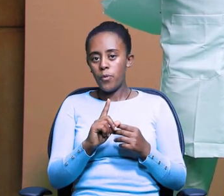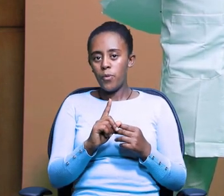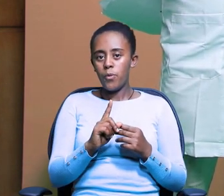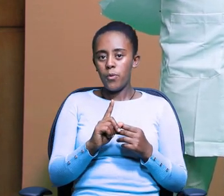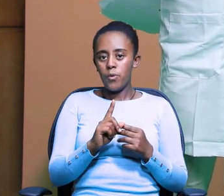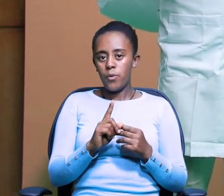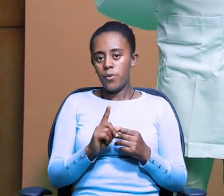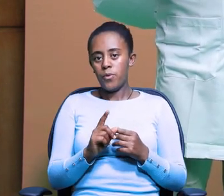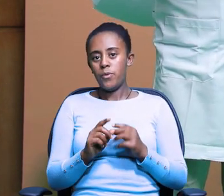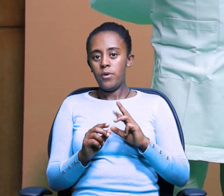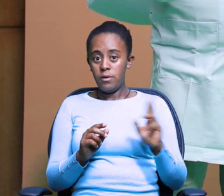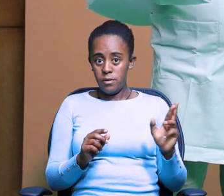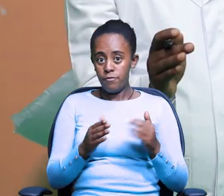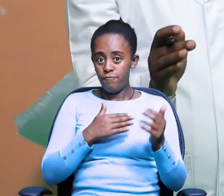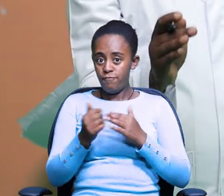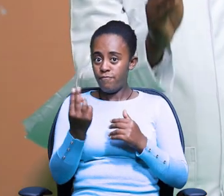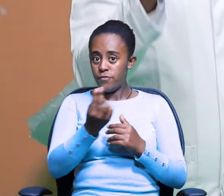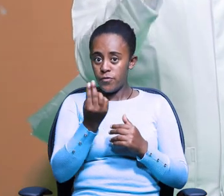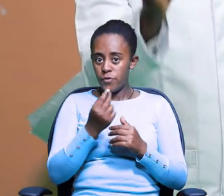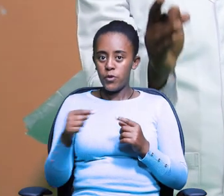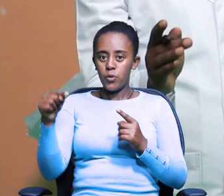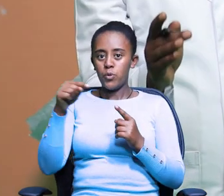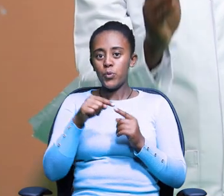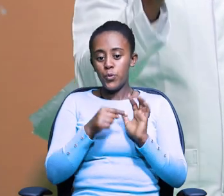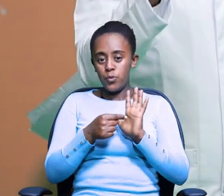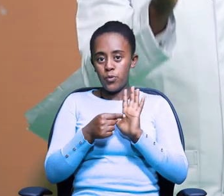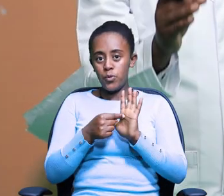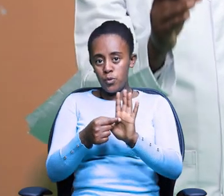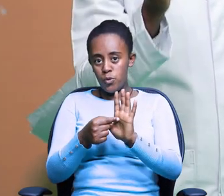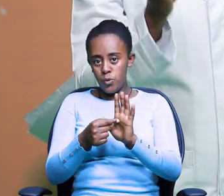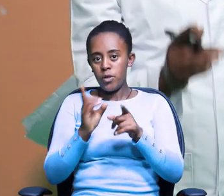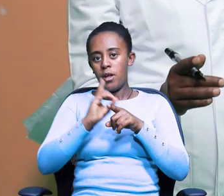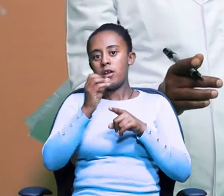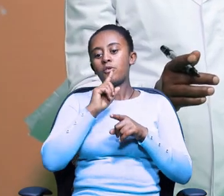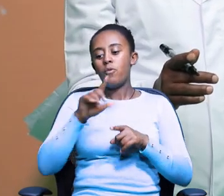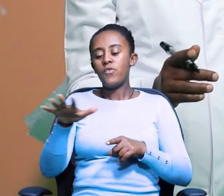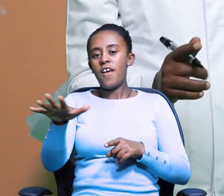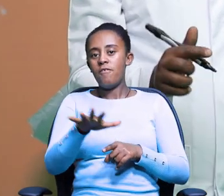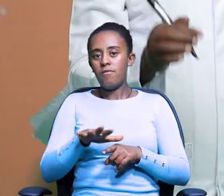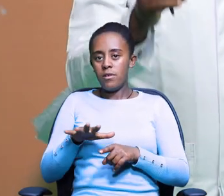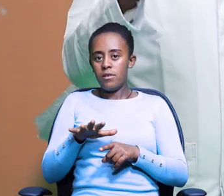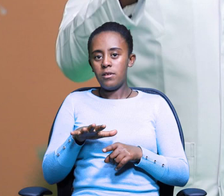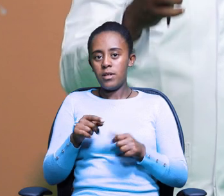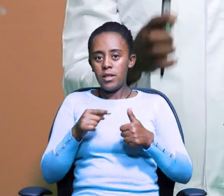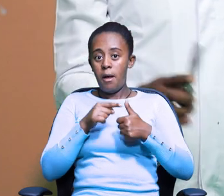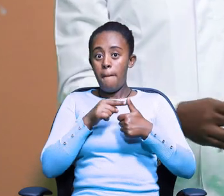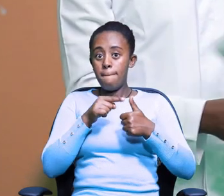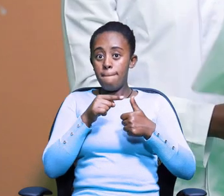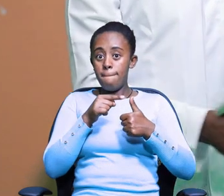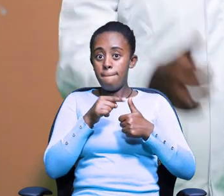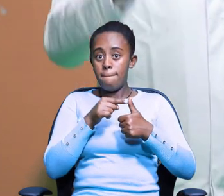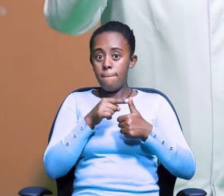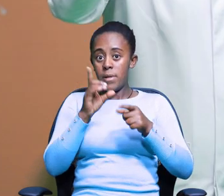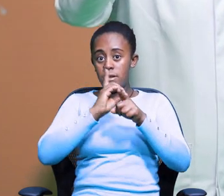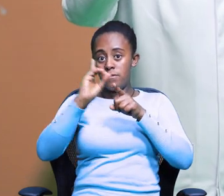While we use our right hand rule to show the direction of the field, our thumb